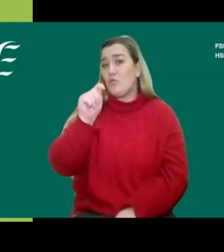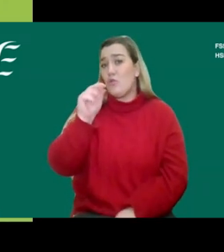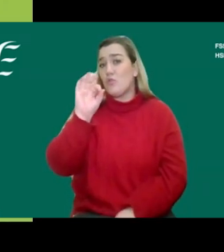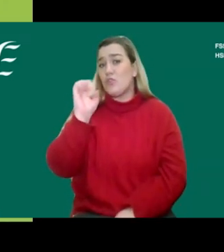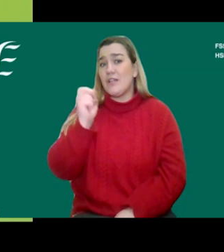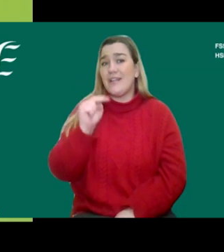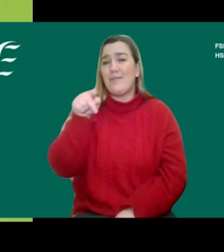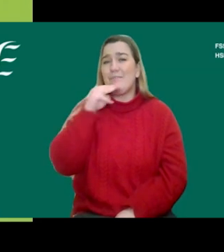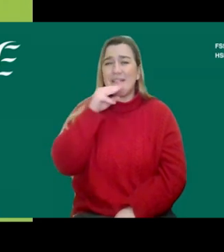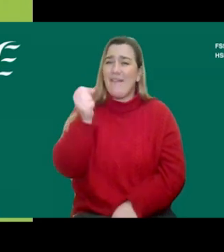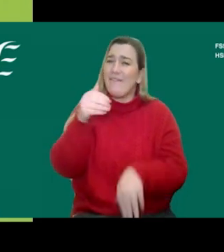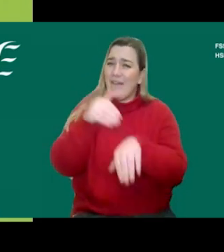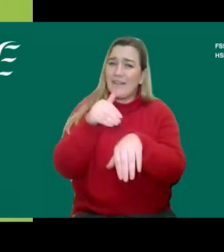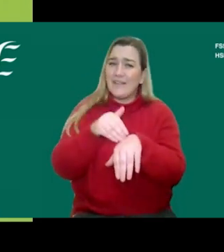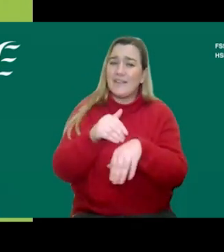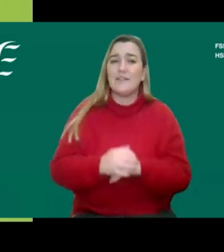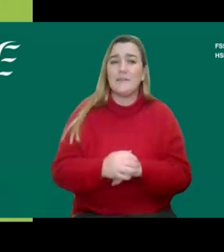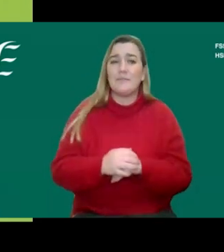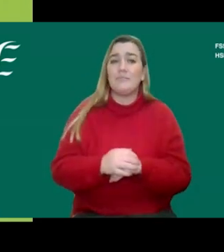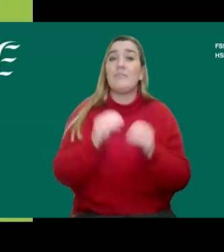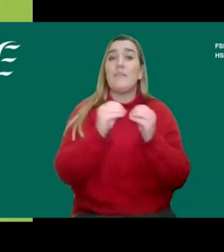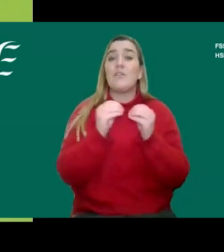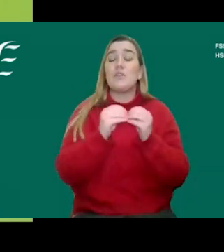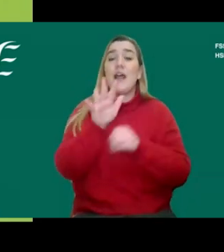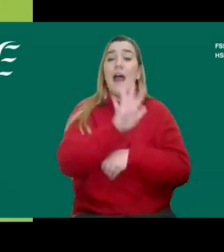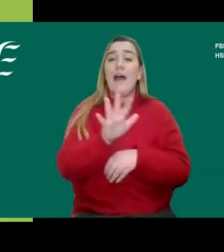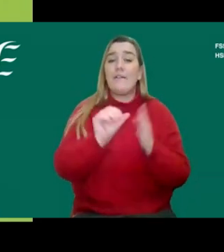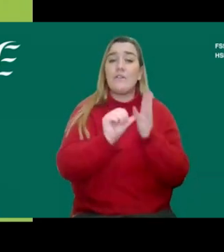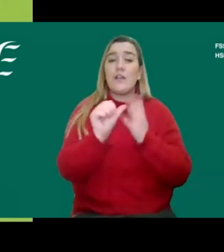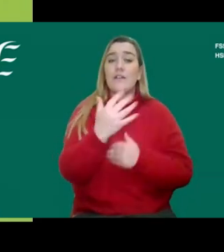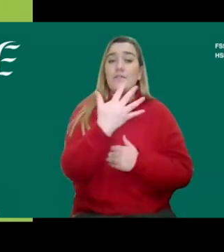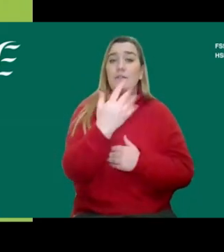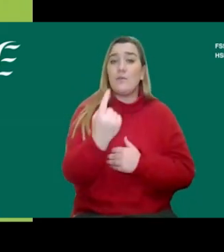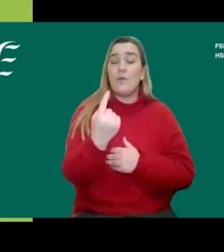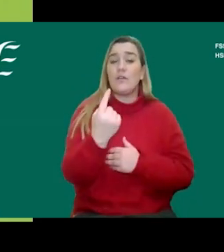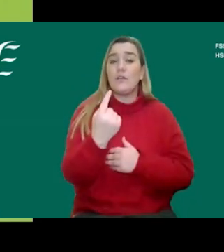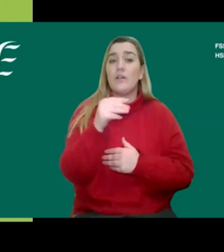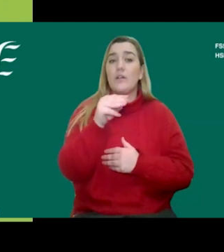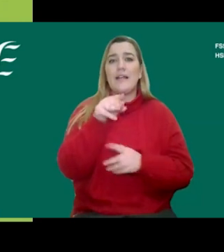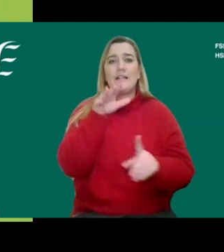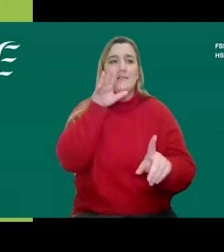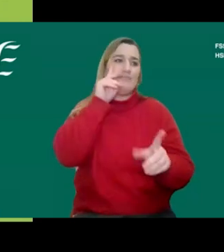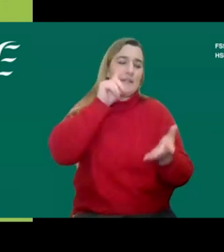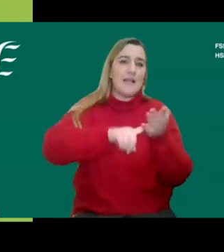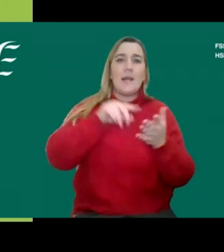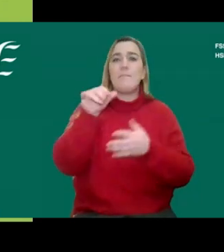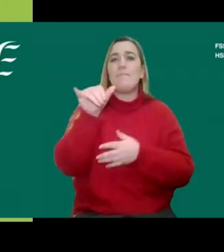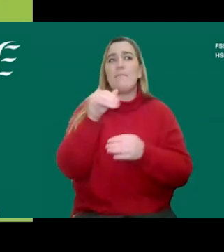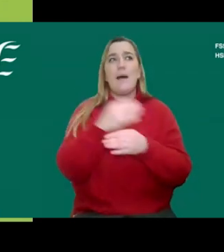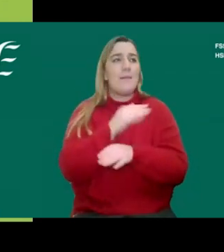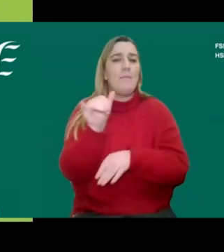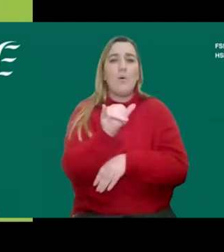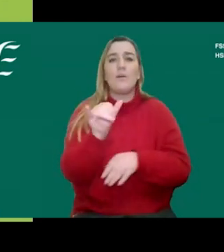has its effects. So as mentioned, the average age is 51, and this is often determined by both genetic and